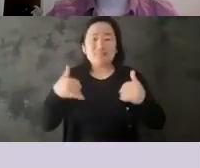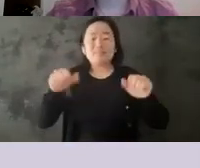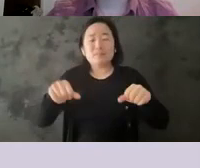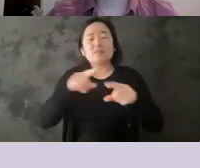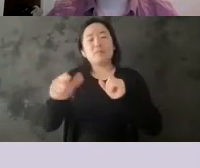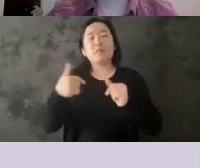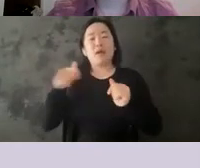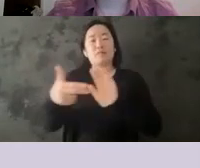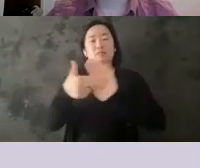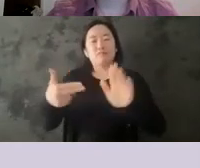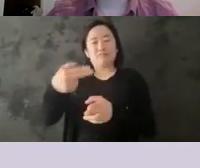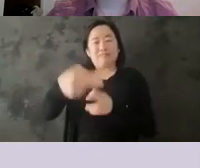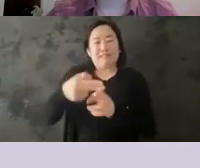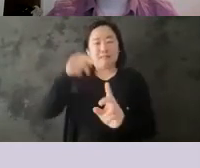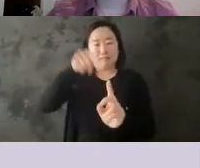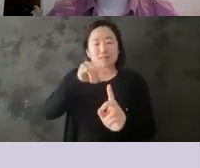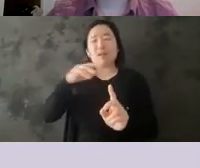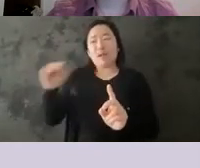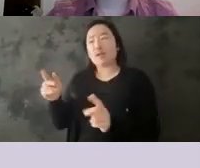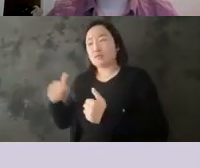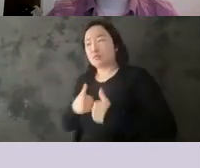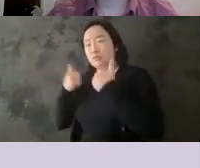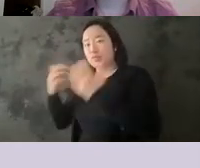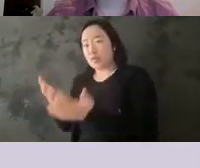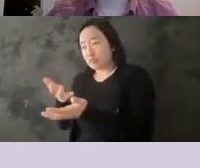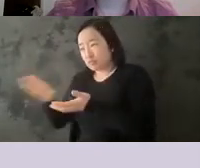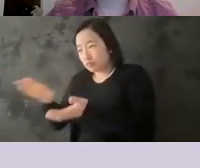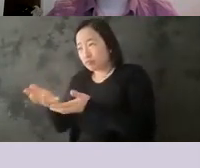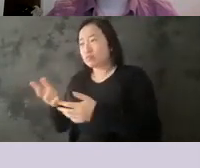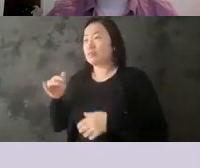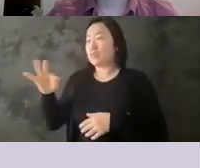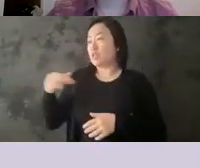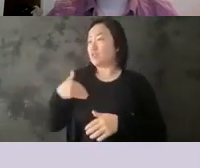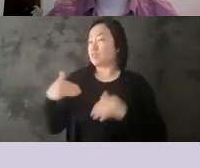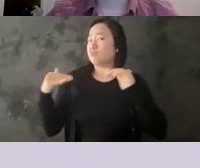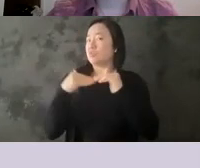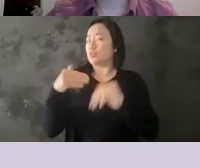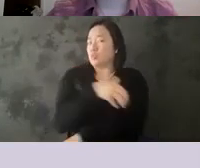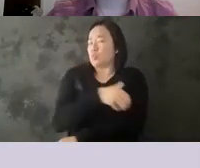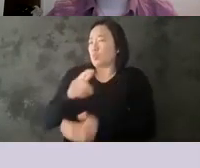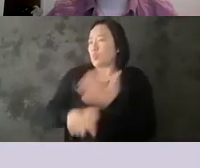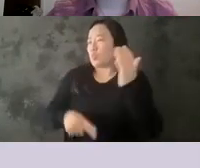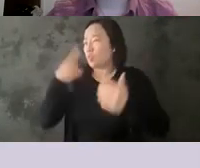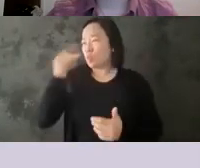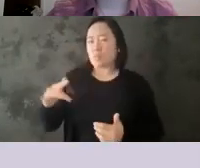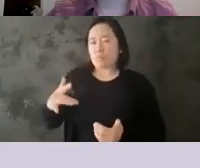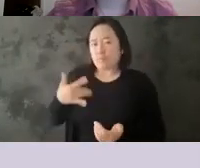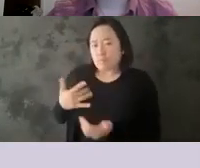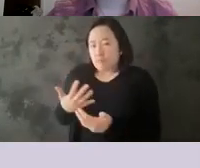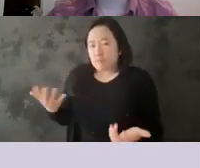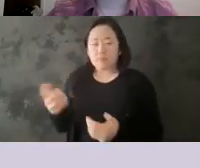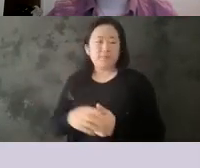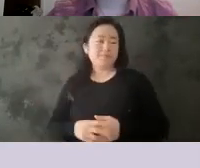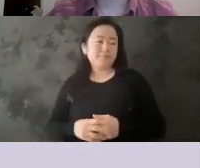and work with the survivor on how would it feel to have a sense of shared power. And then authentic